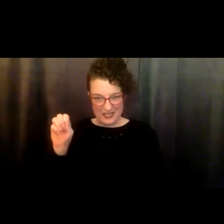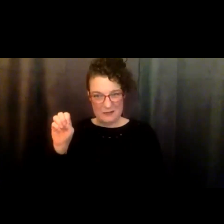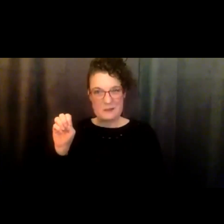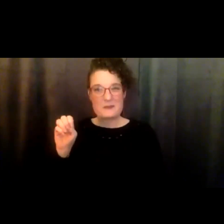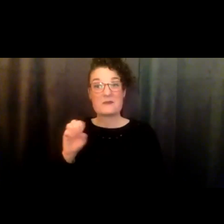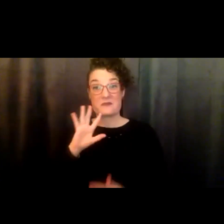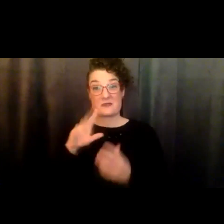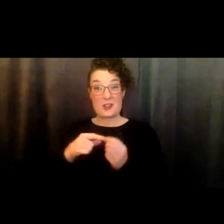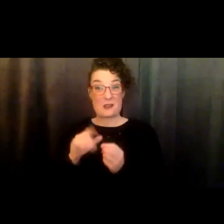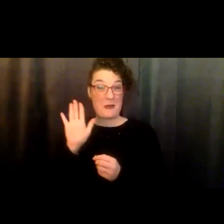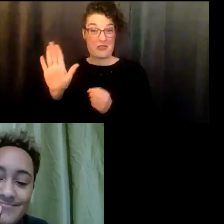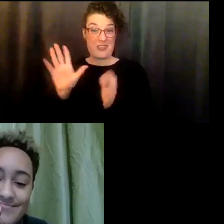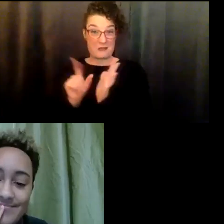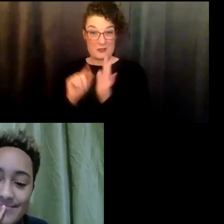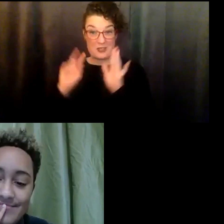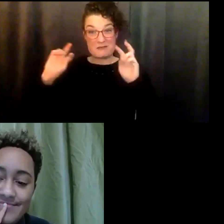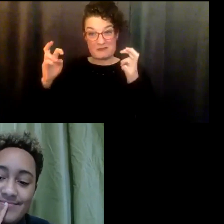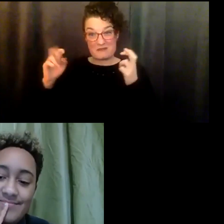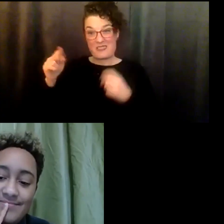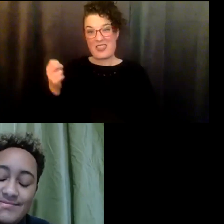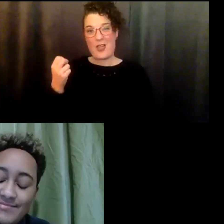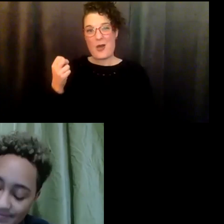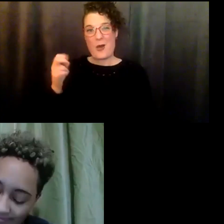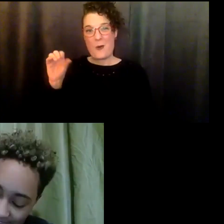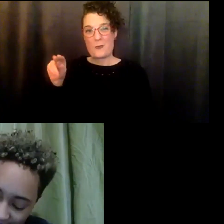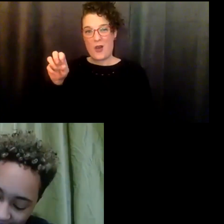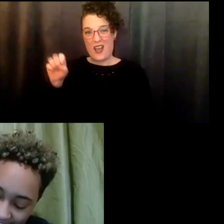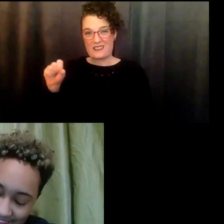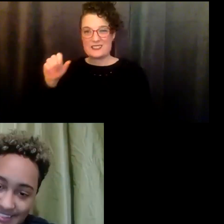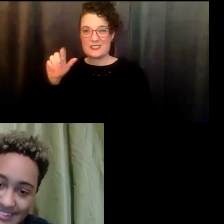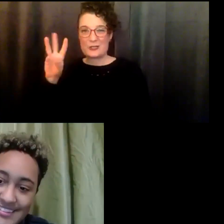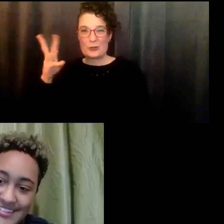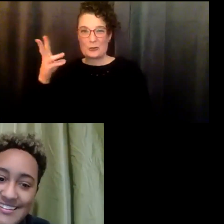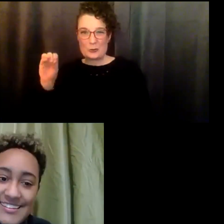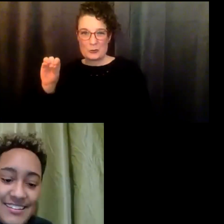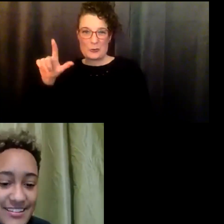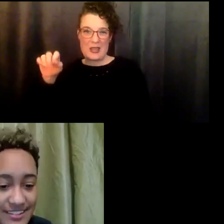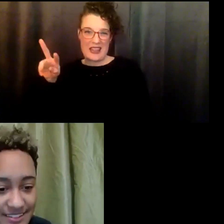their print, The Ones Who Love.